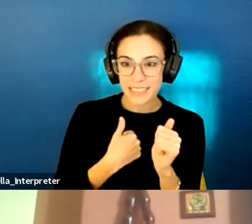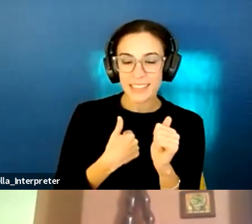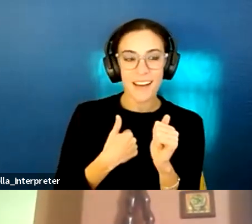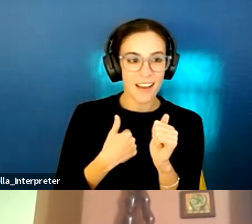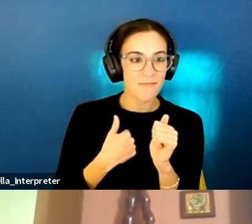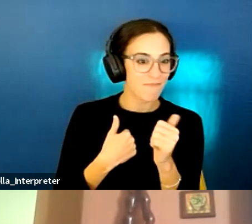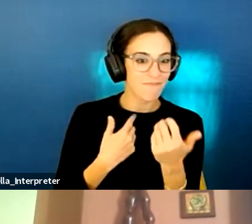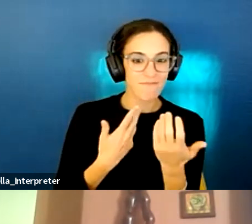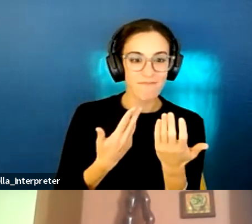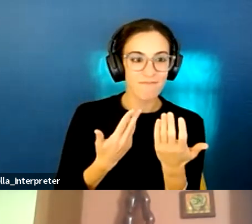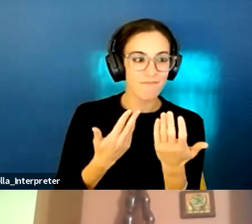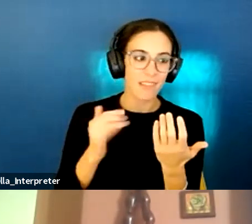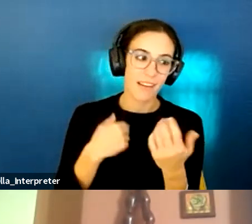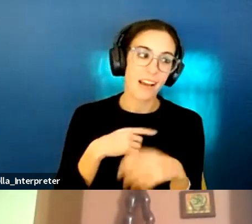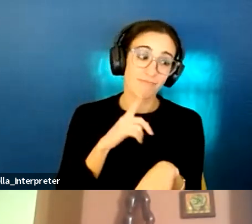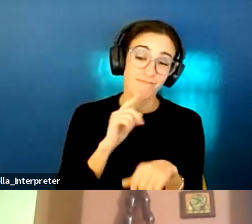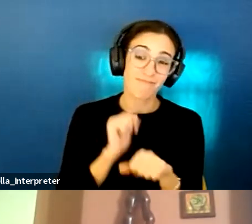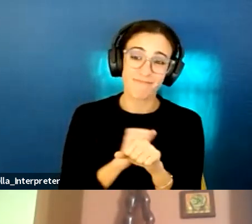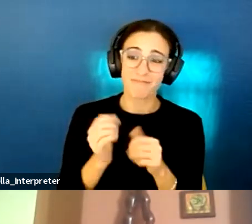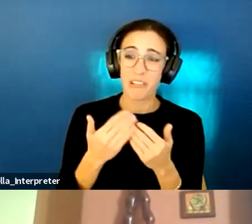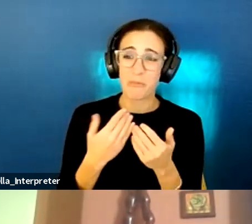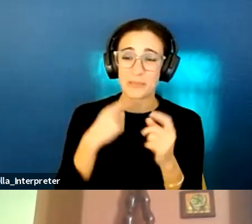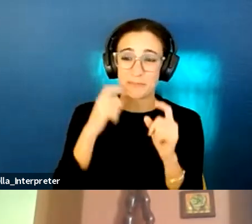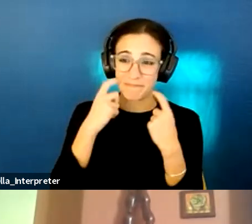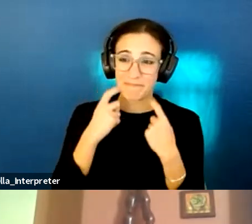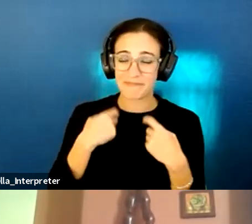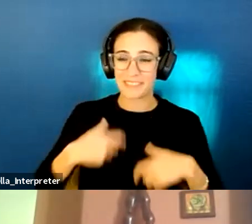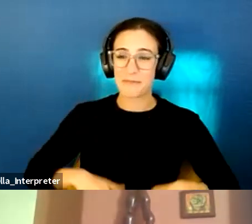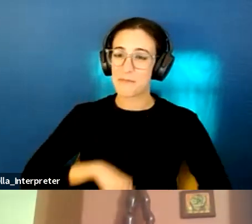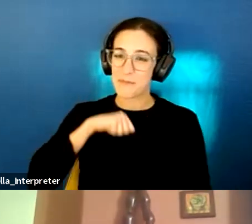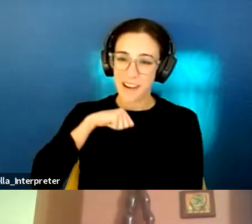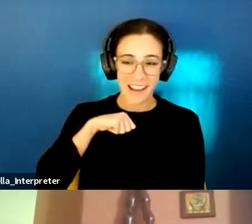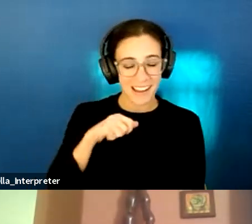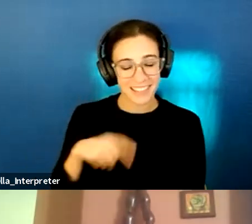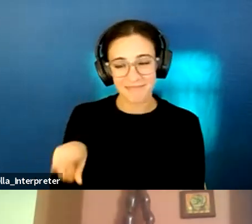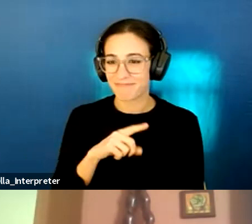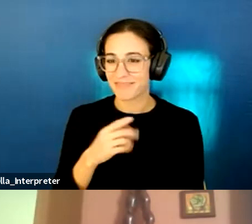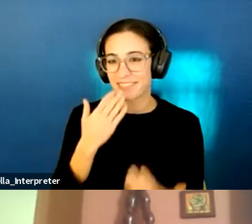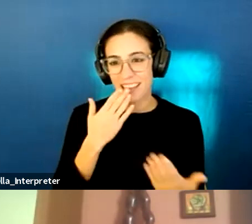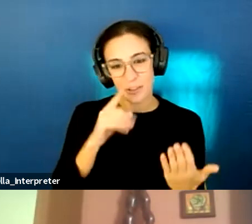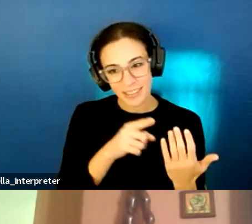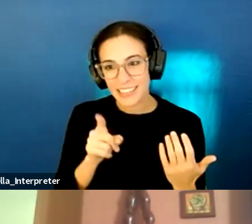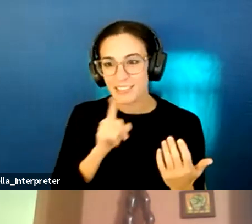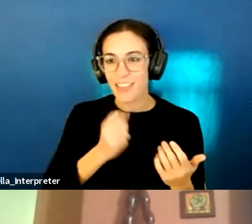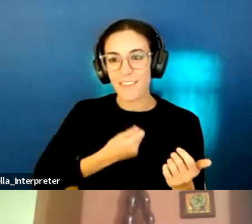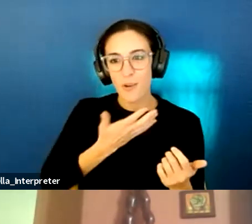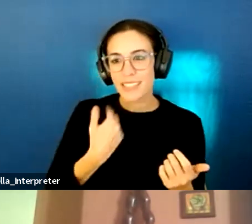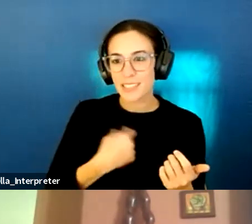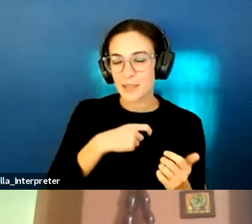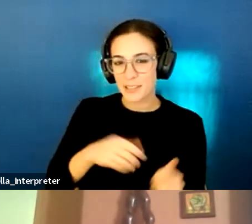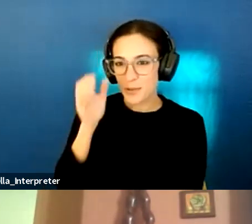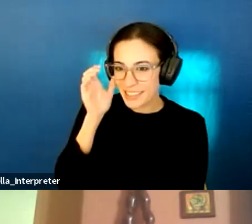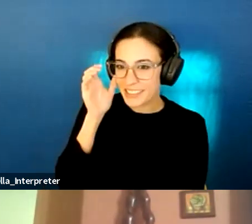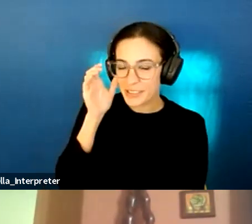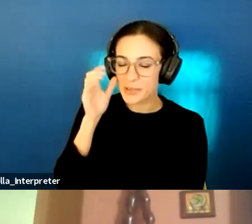just like, I'm literally almost in tears with pride. So just thank you. These are the voices we need to be listening to. And I'm really